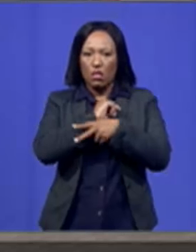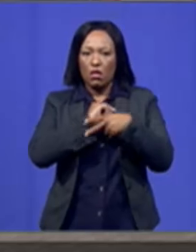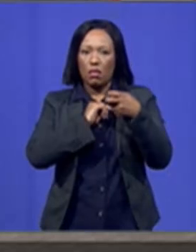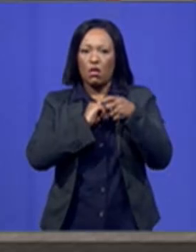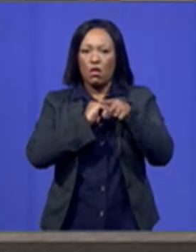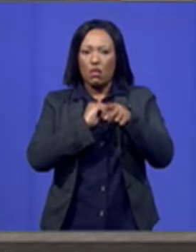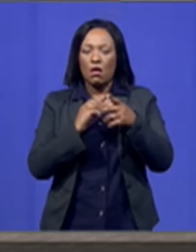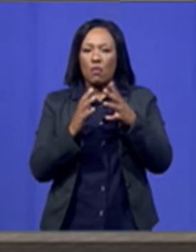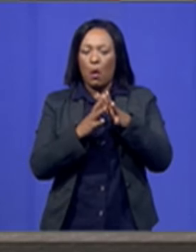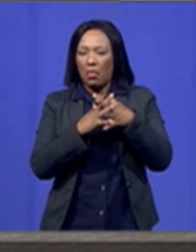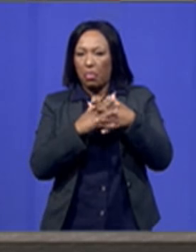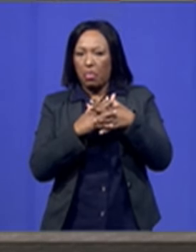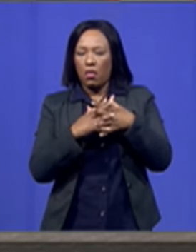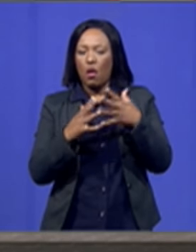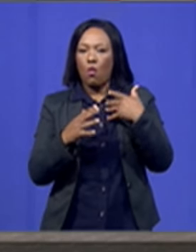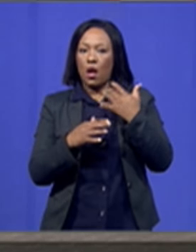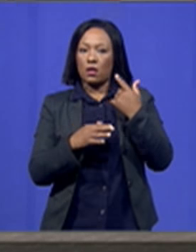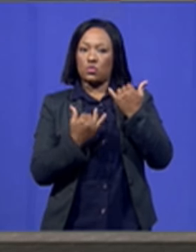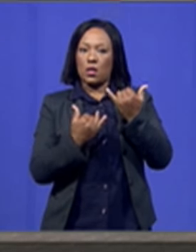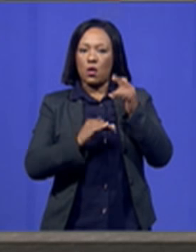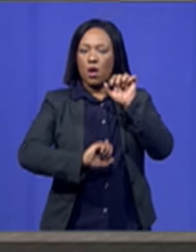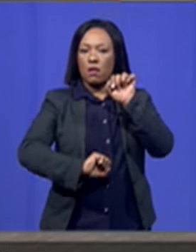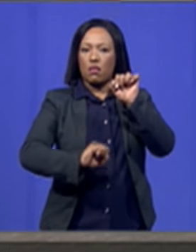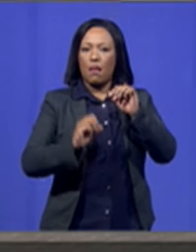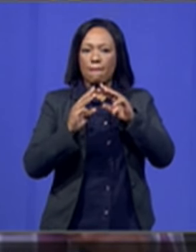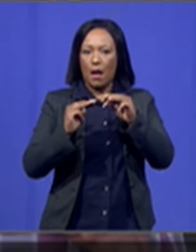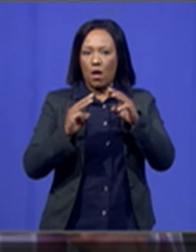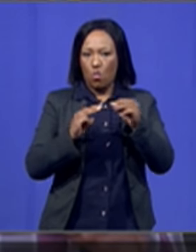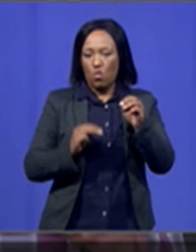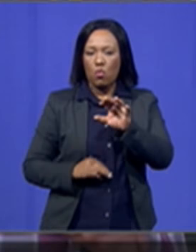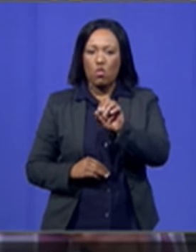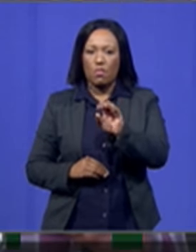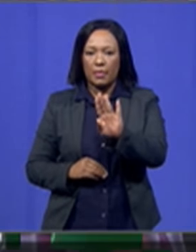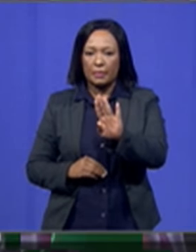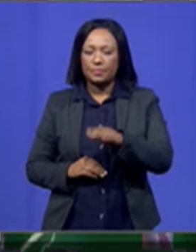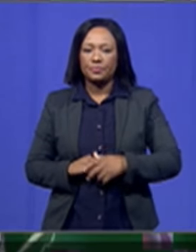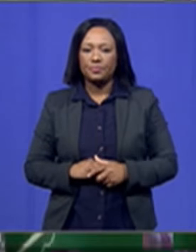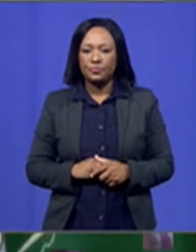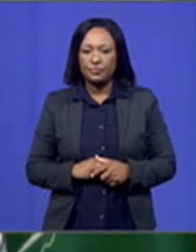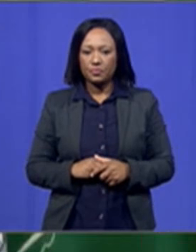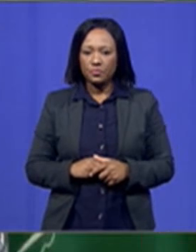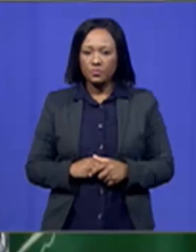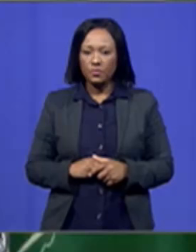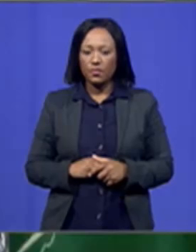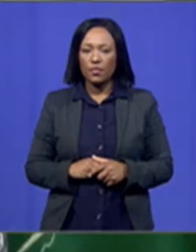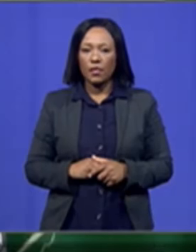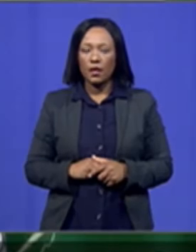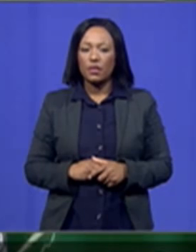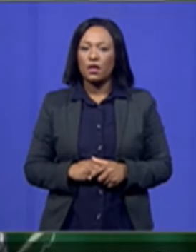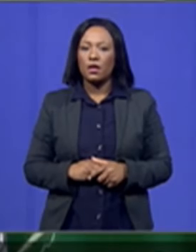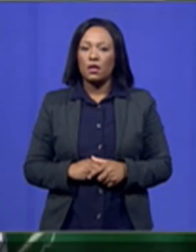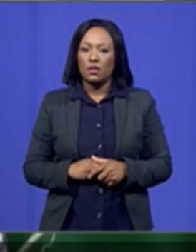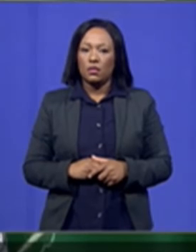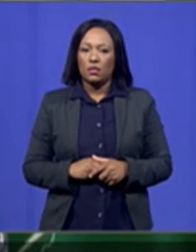ya setjhaba nakong ya matsholo a boipilaetso Mangaung Bloemfontein. We encourage other member